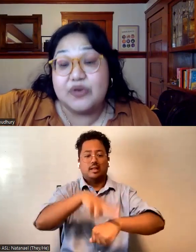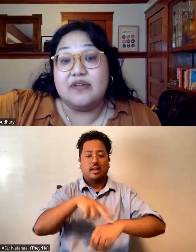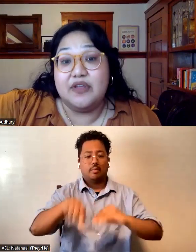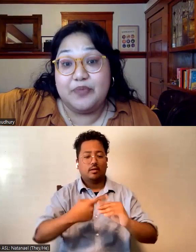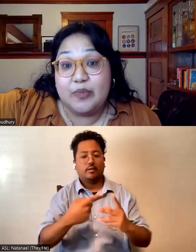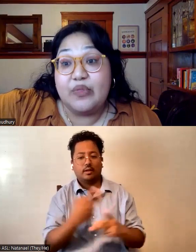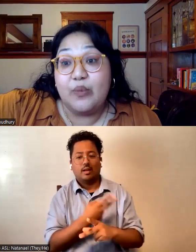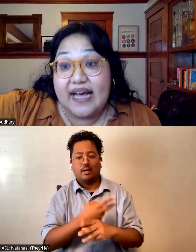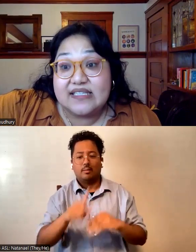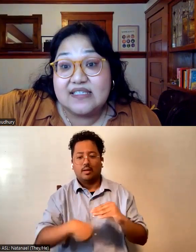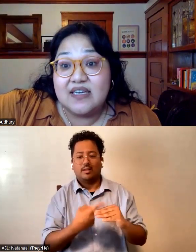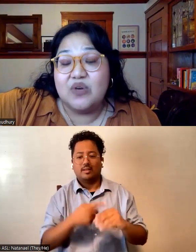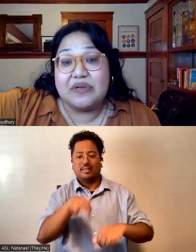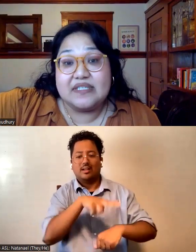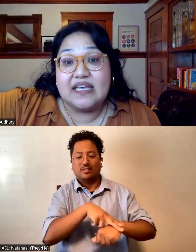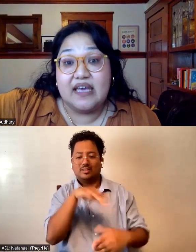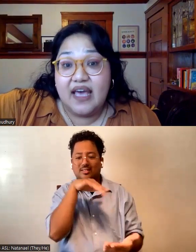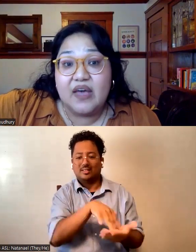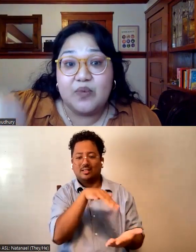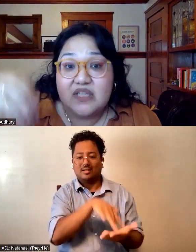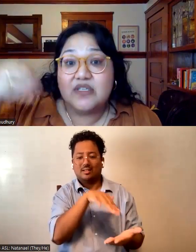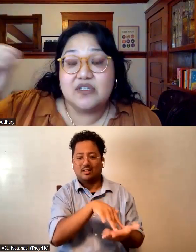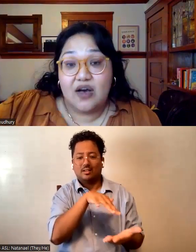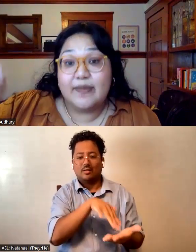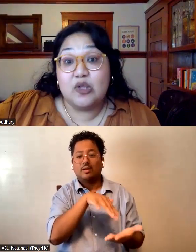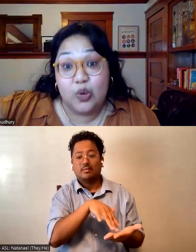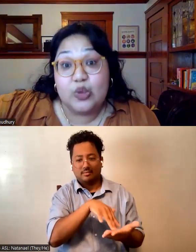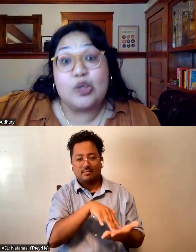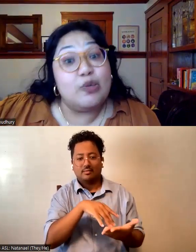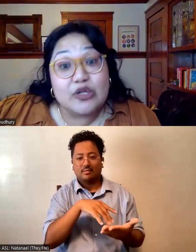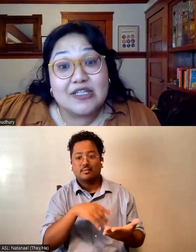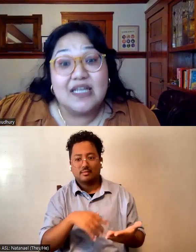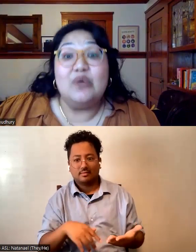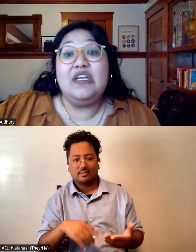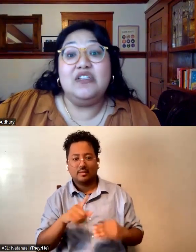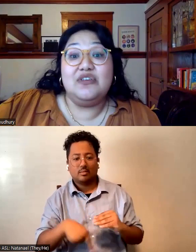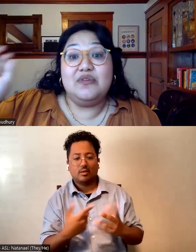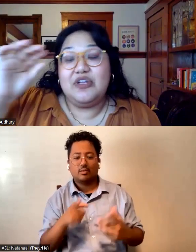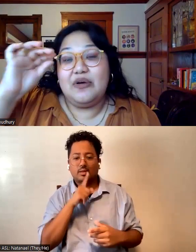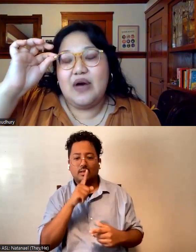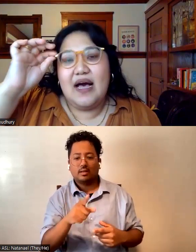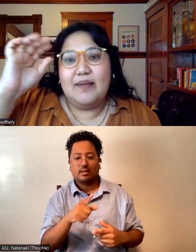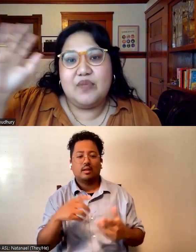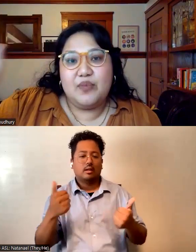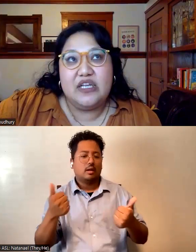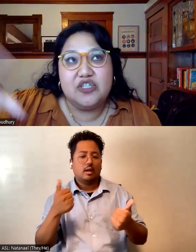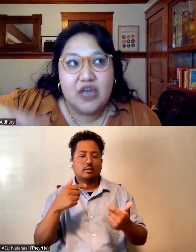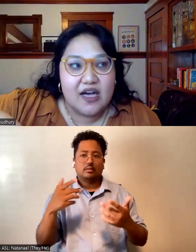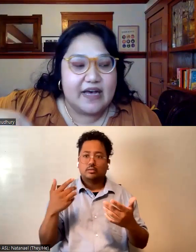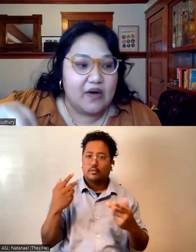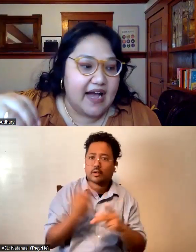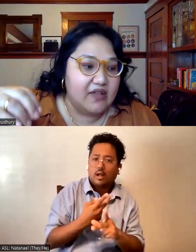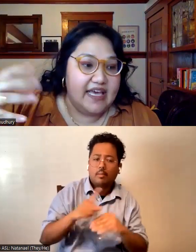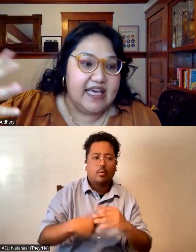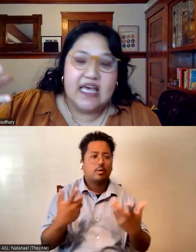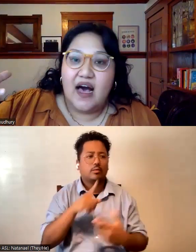studies or, people in the West, where they say like, hey, we need to talk about local to global. We need to, we need to talk